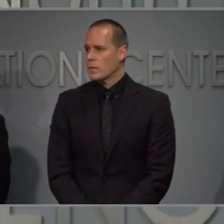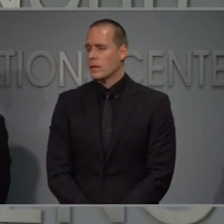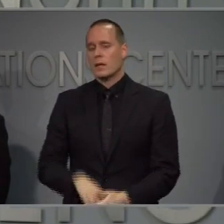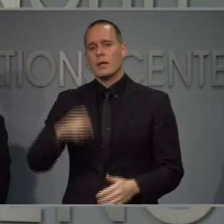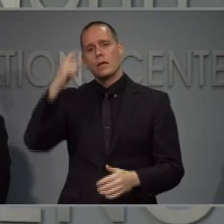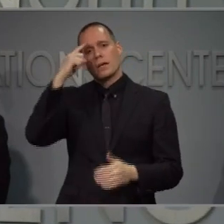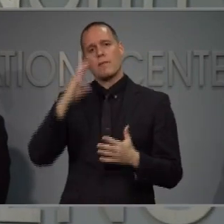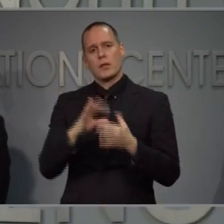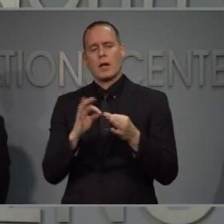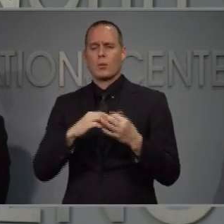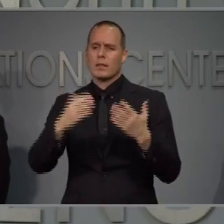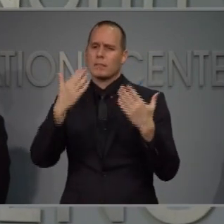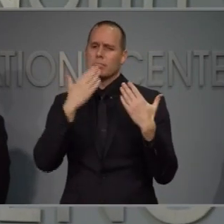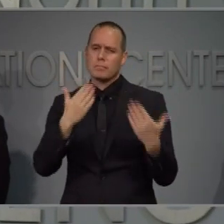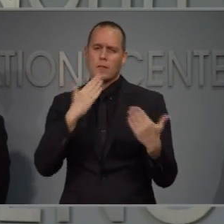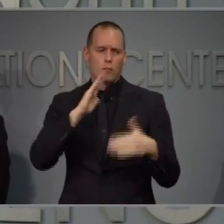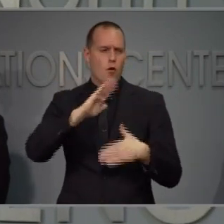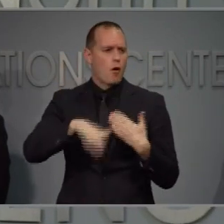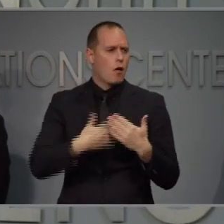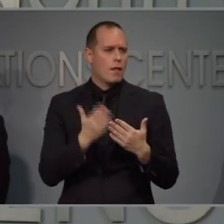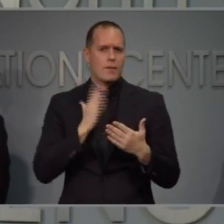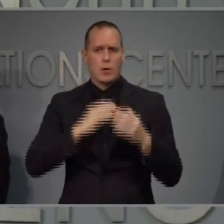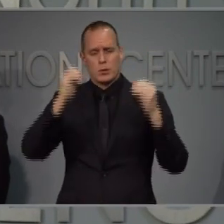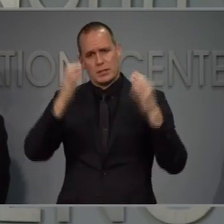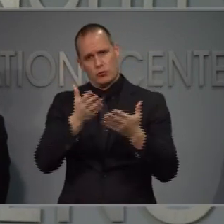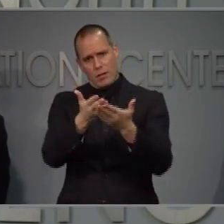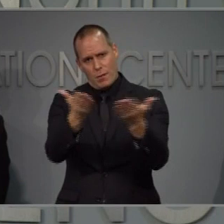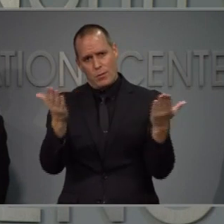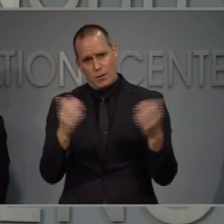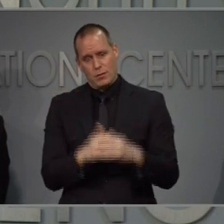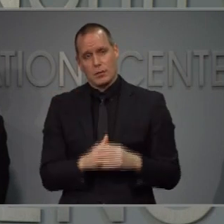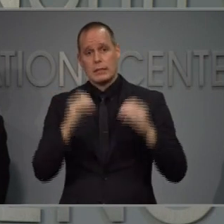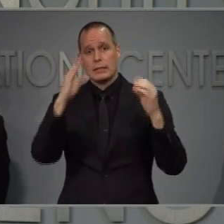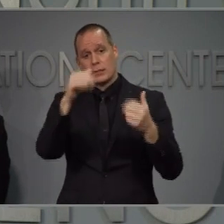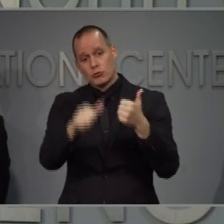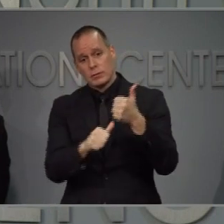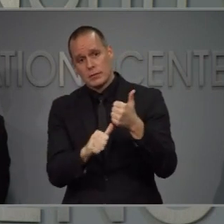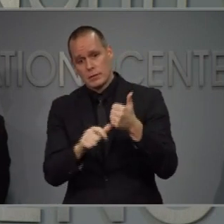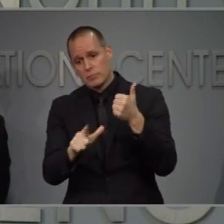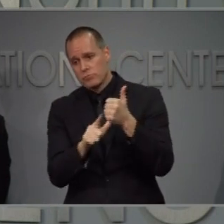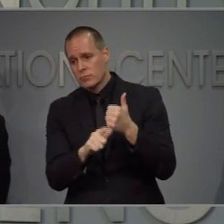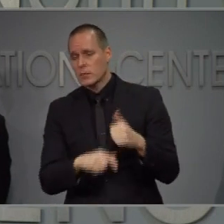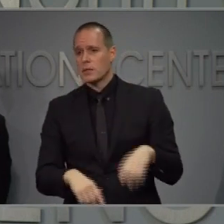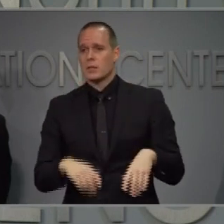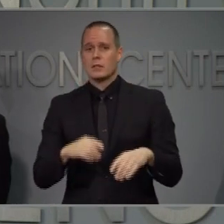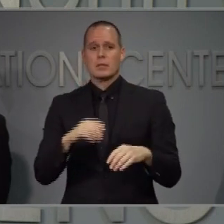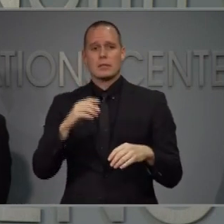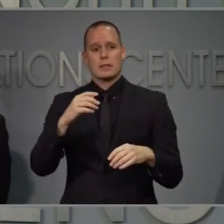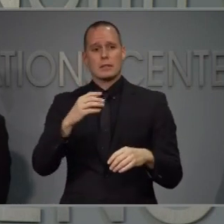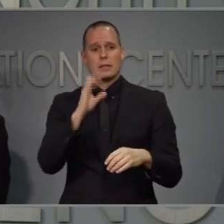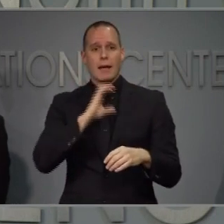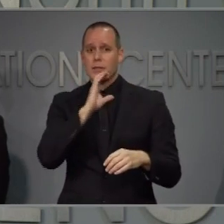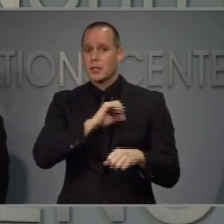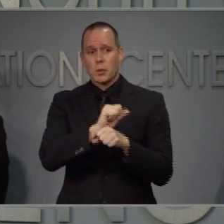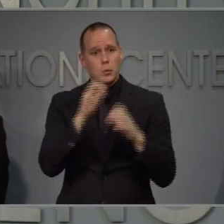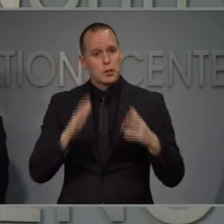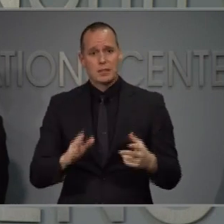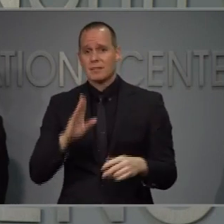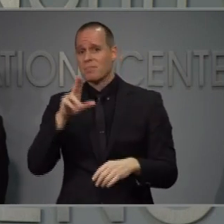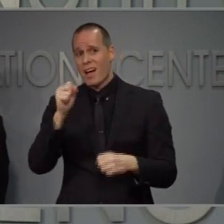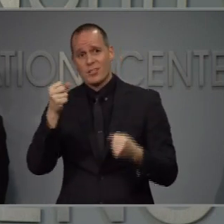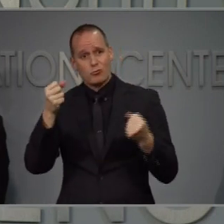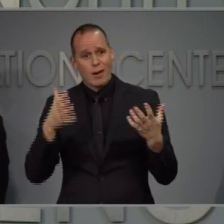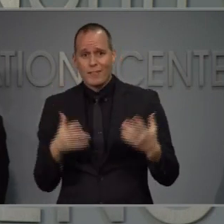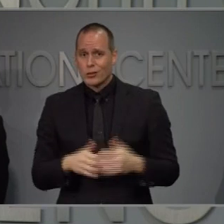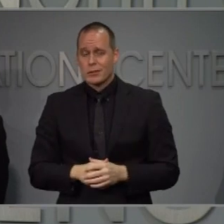I want to say a big thank you to all of our educators out there, teacher assistants, cafeteria workers, bus drivers, people who are continuing